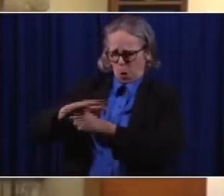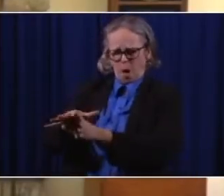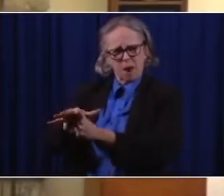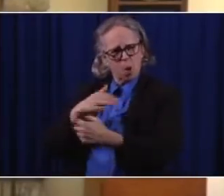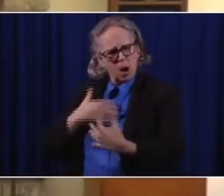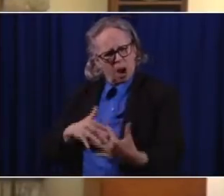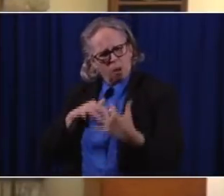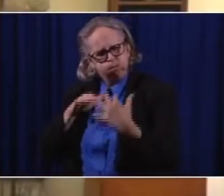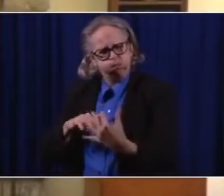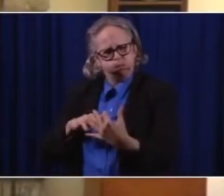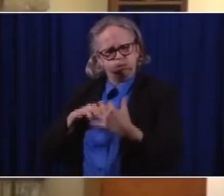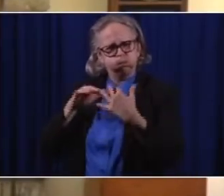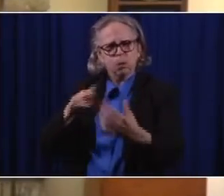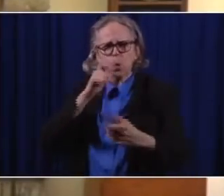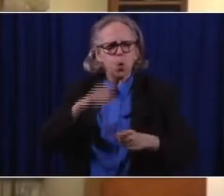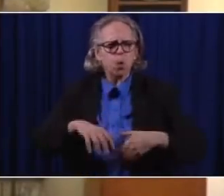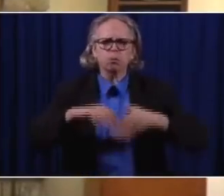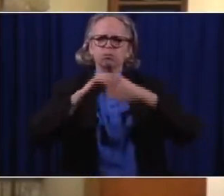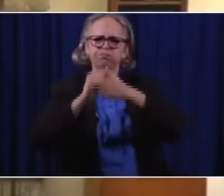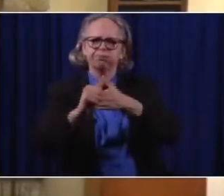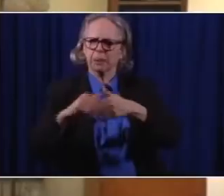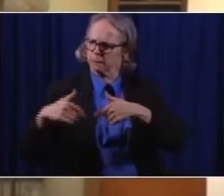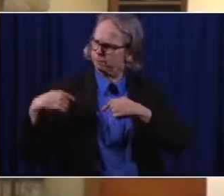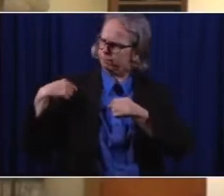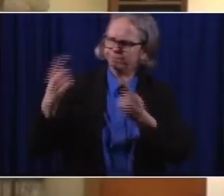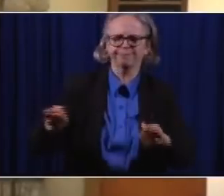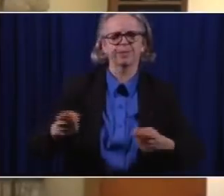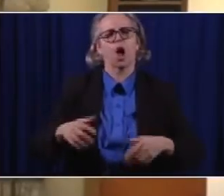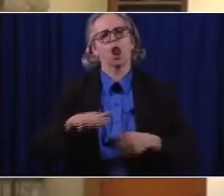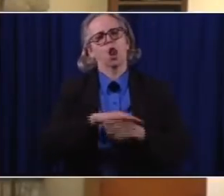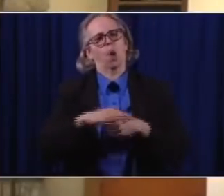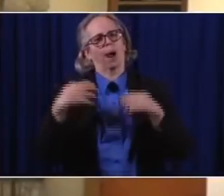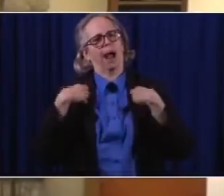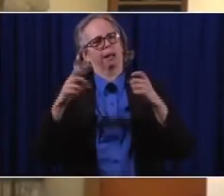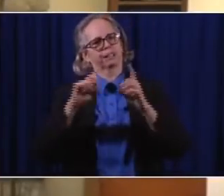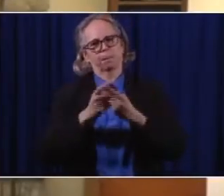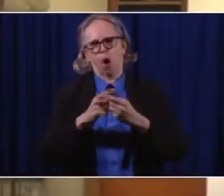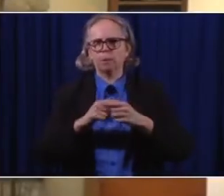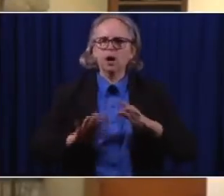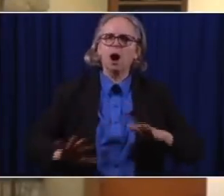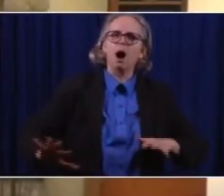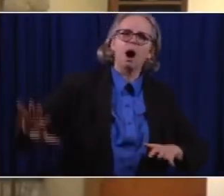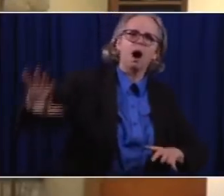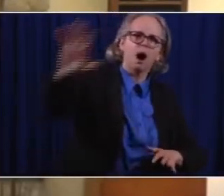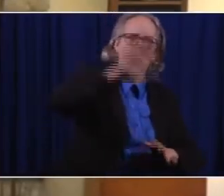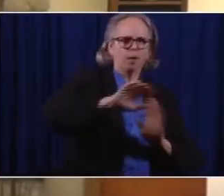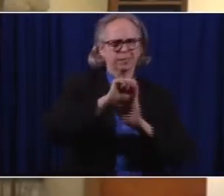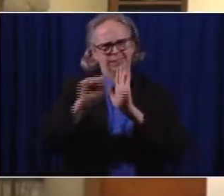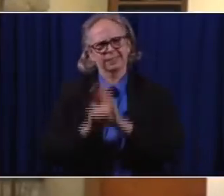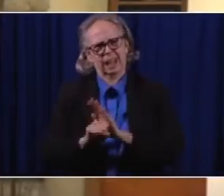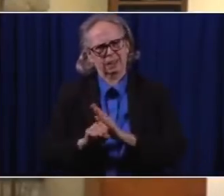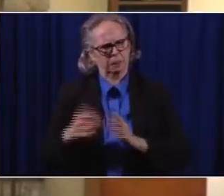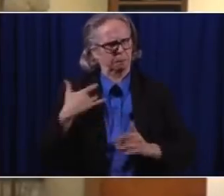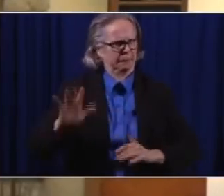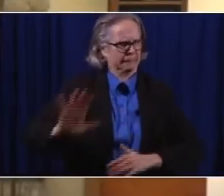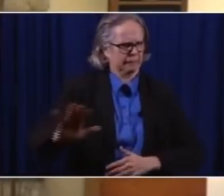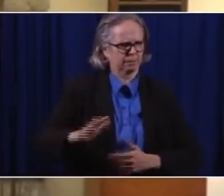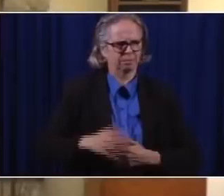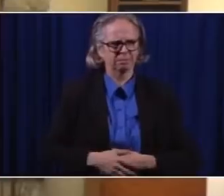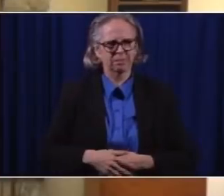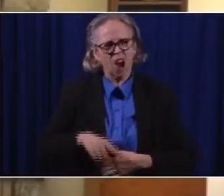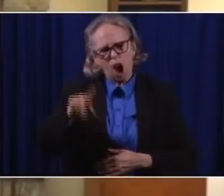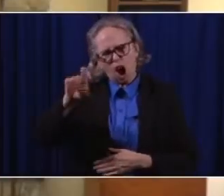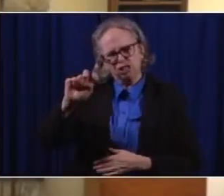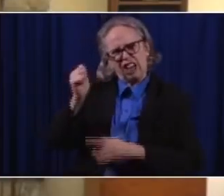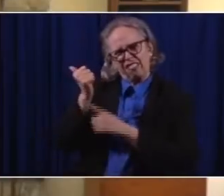have to do to be able to successfully battle this virus, making sure that our 113 health departments